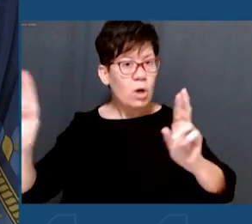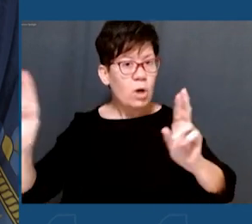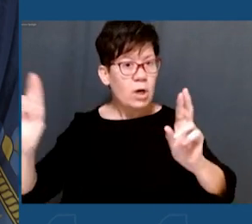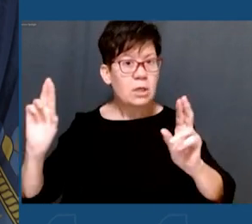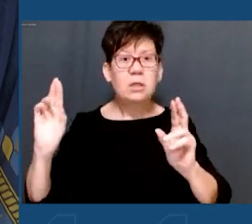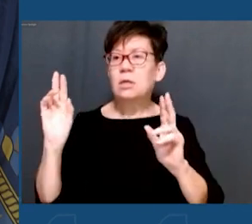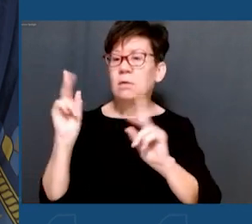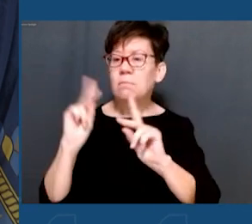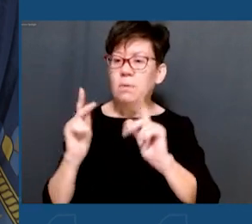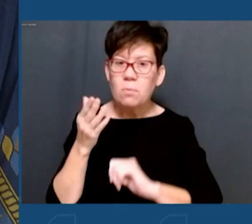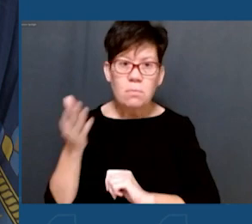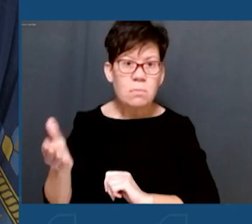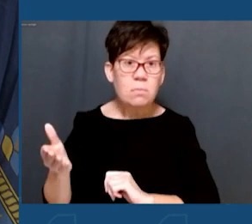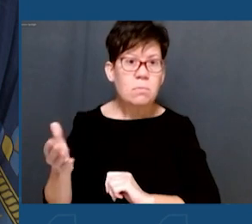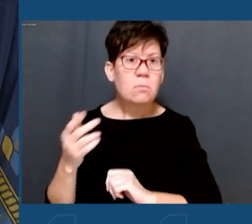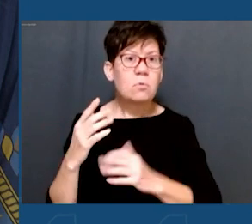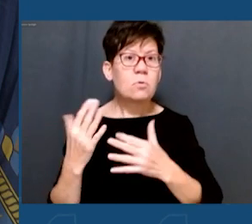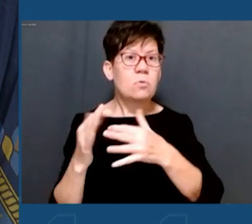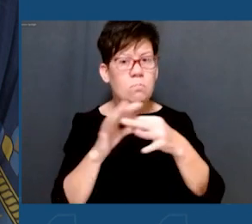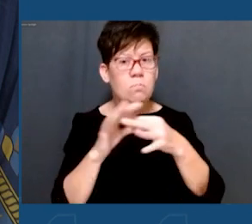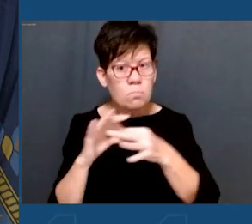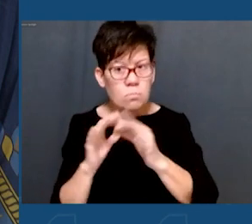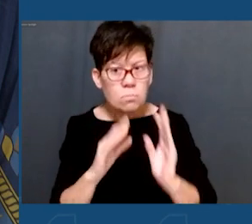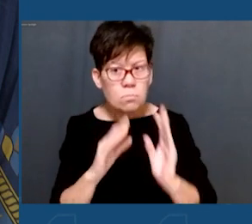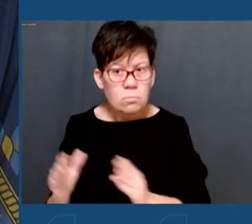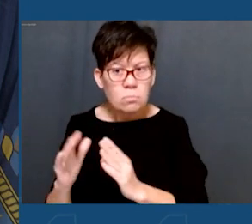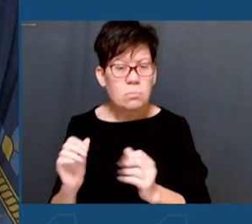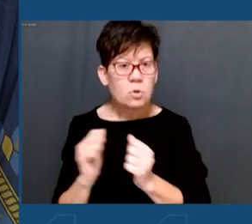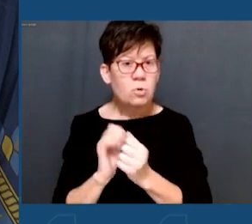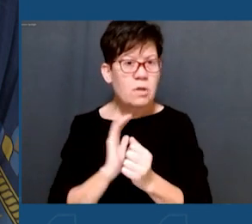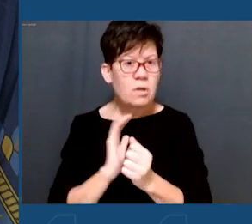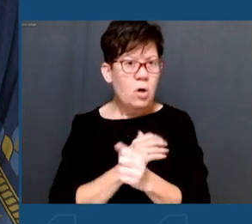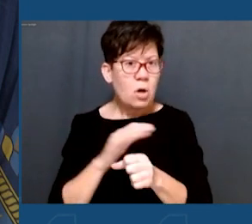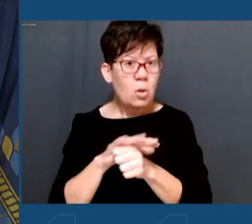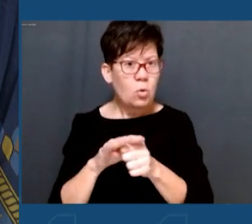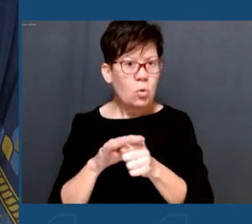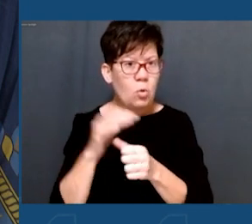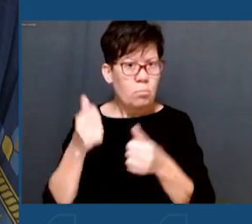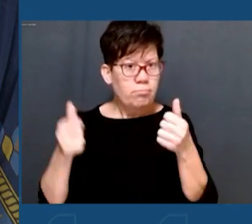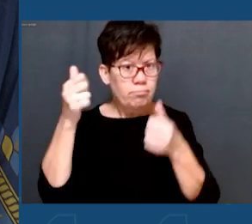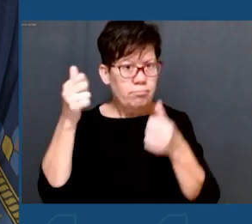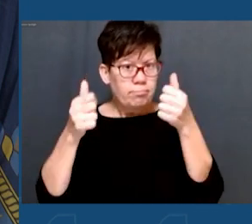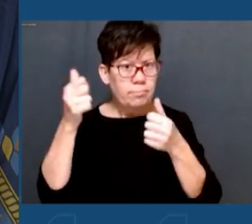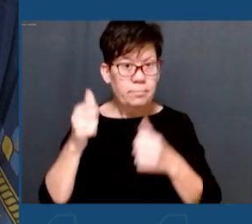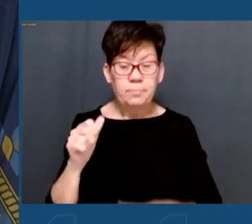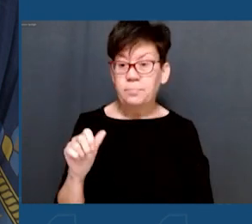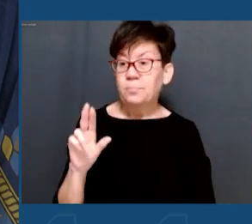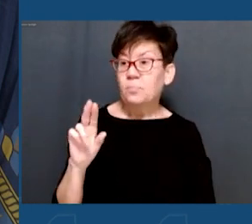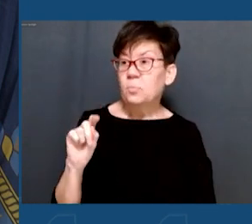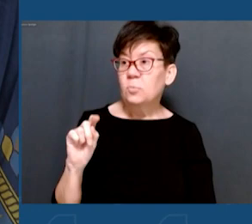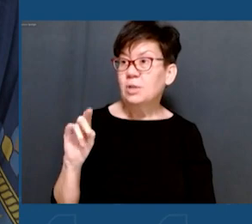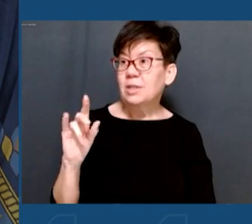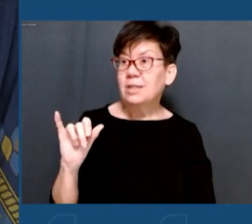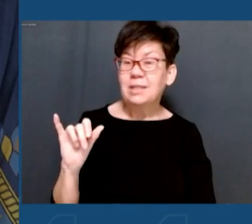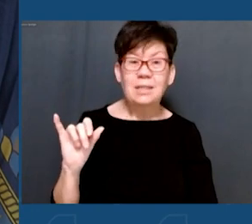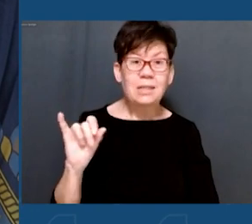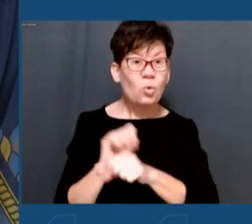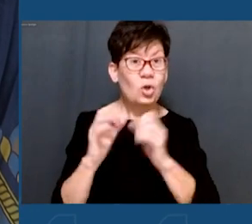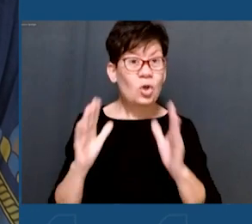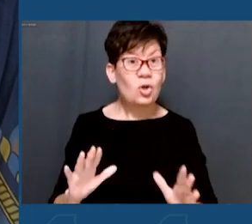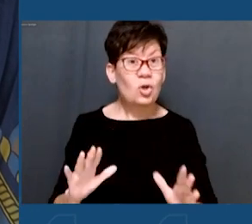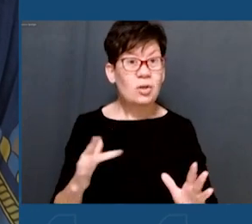local authorities, our county executives. Utility workers, we normally have 5,000. We have